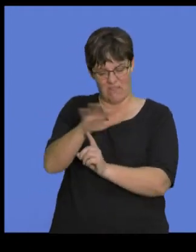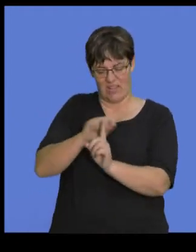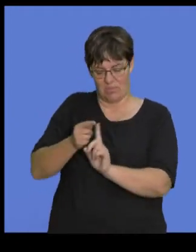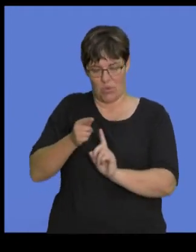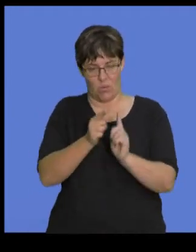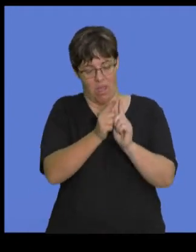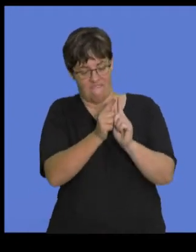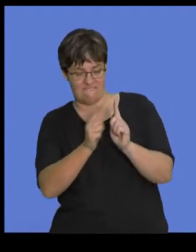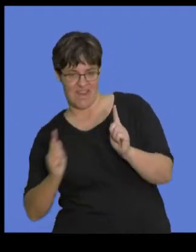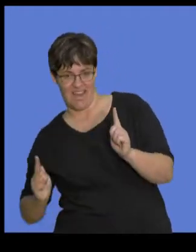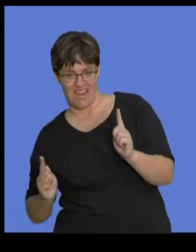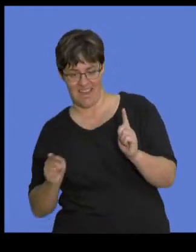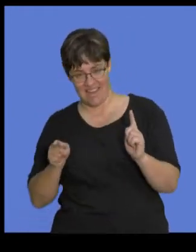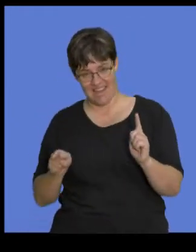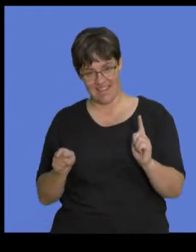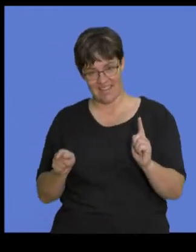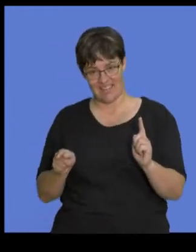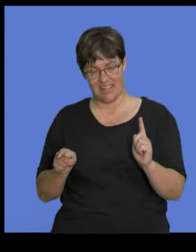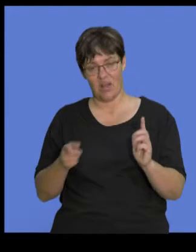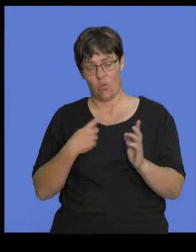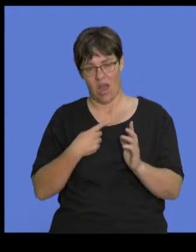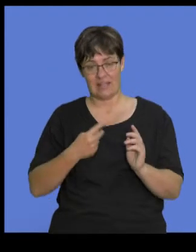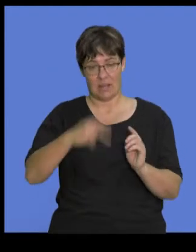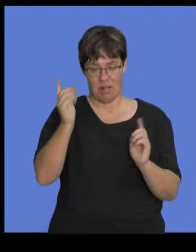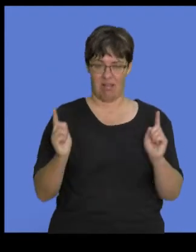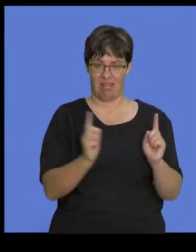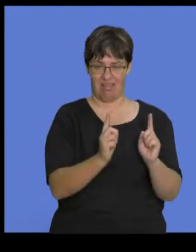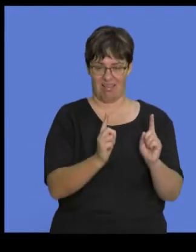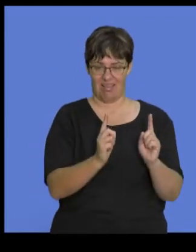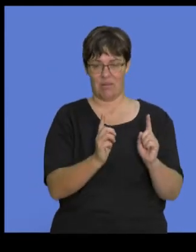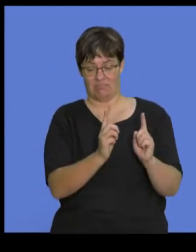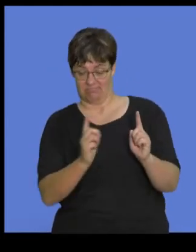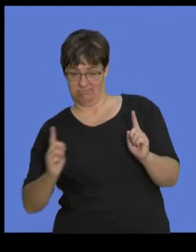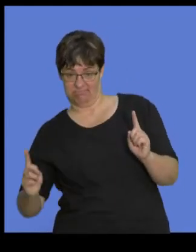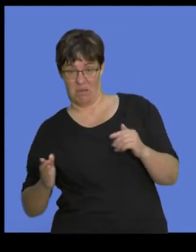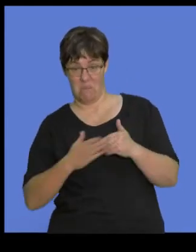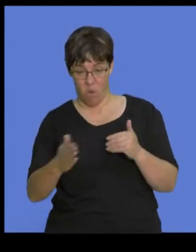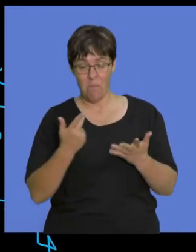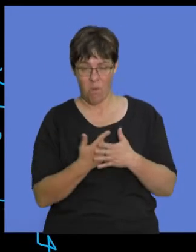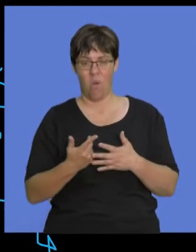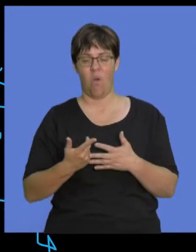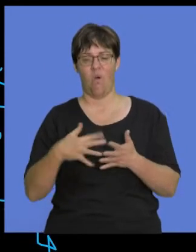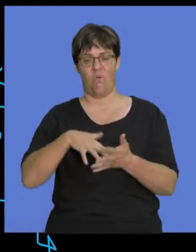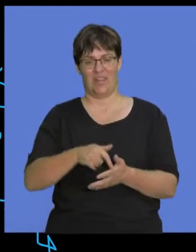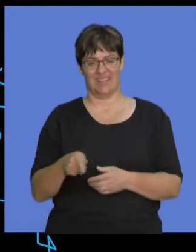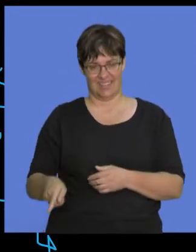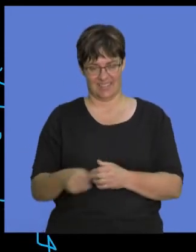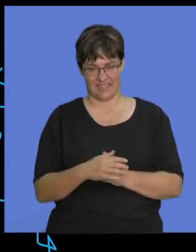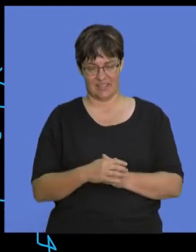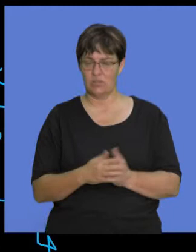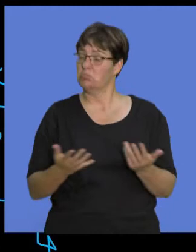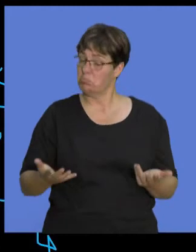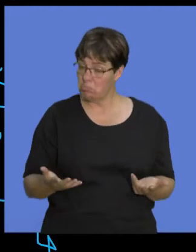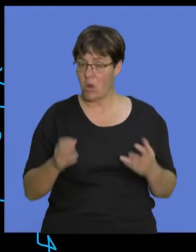which is actually lesser than when we double the distance. So if we can go back to that question and actually